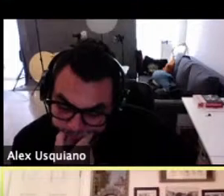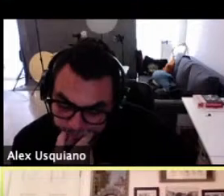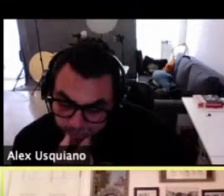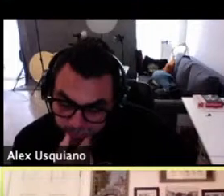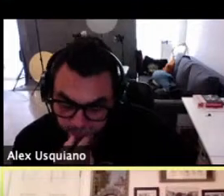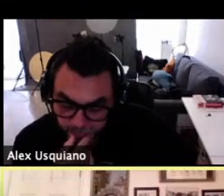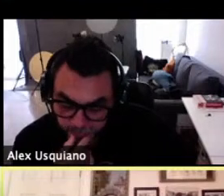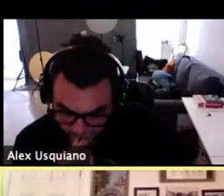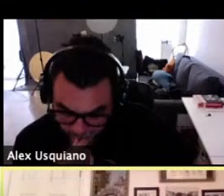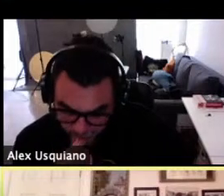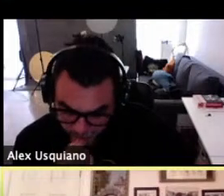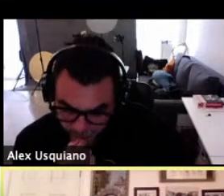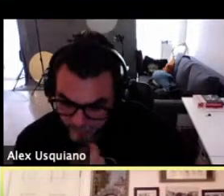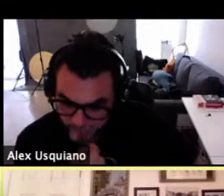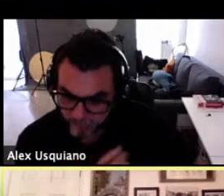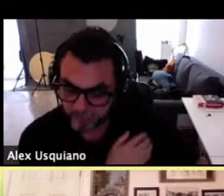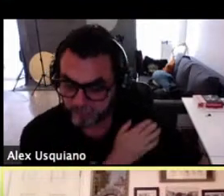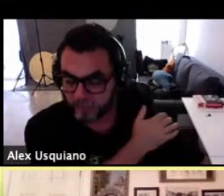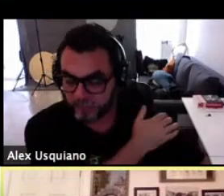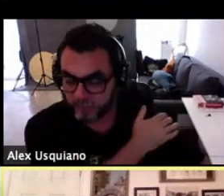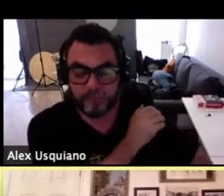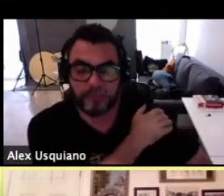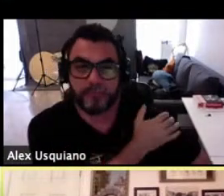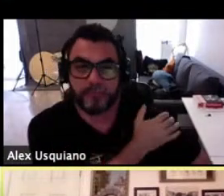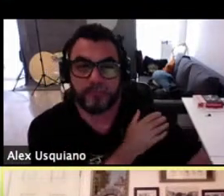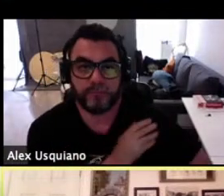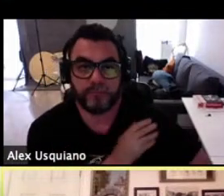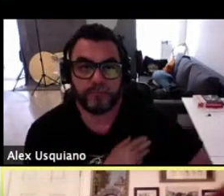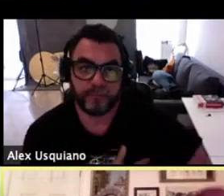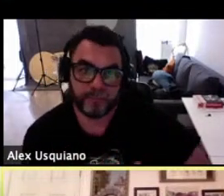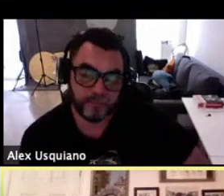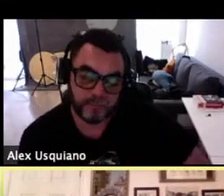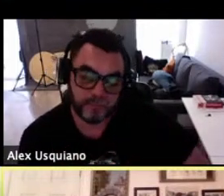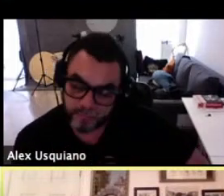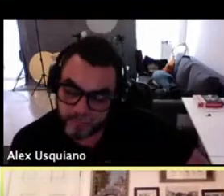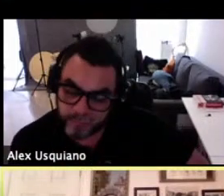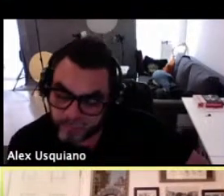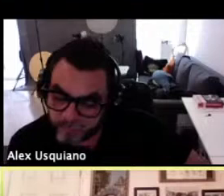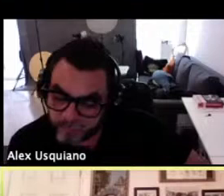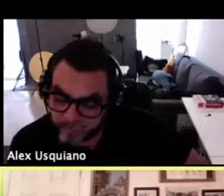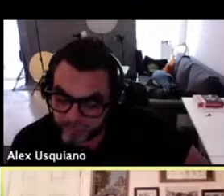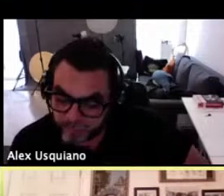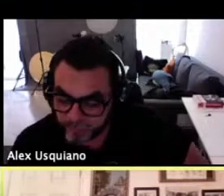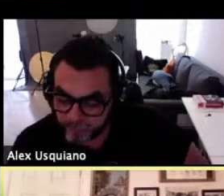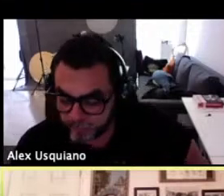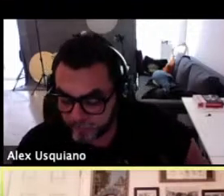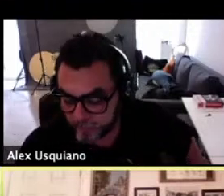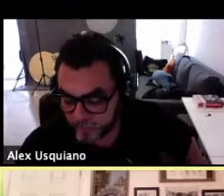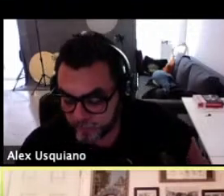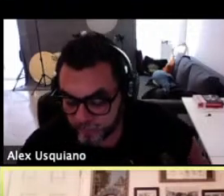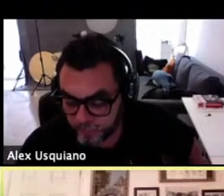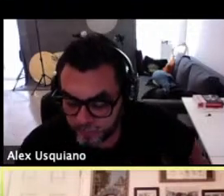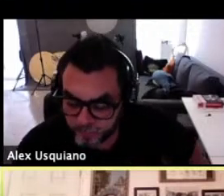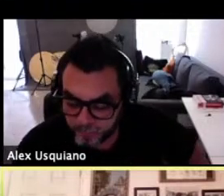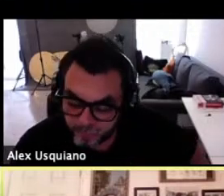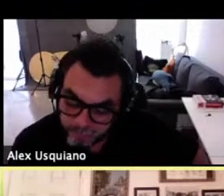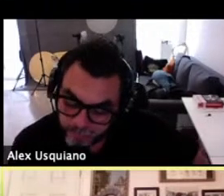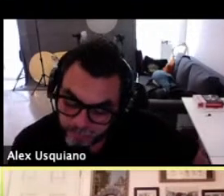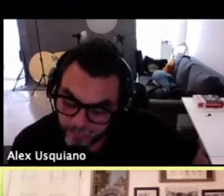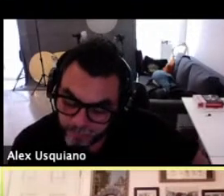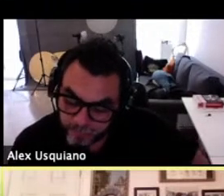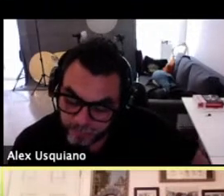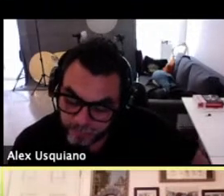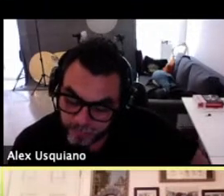before, especially in the music live scene. So we're trying to do live stream as much as possible. We try